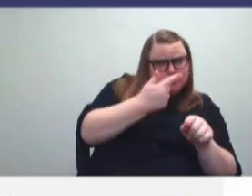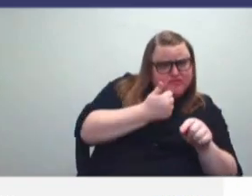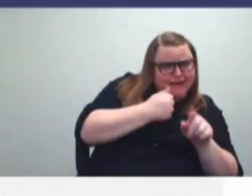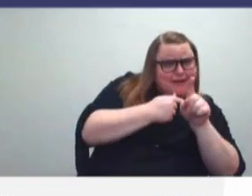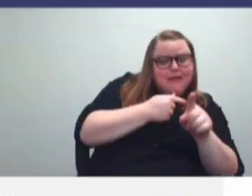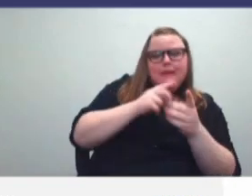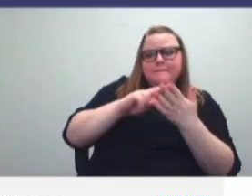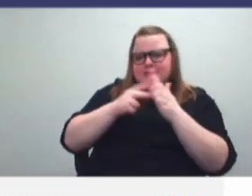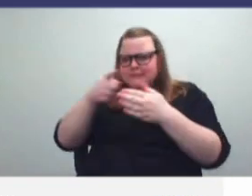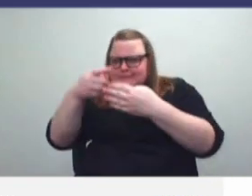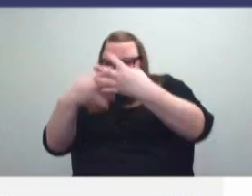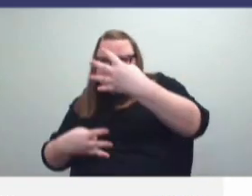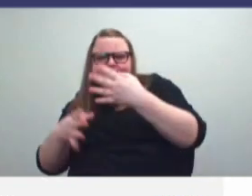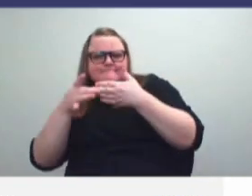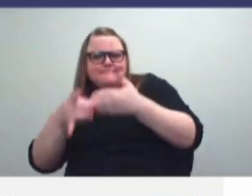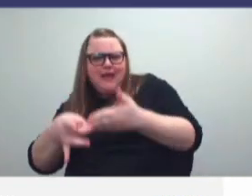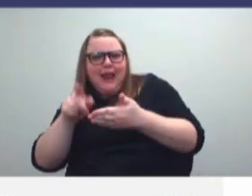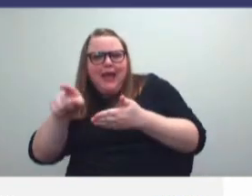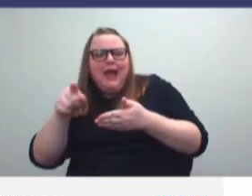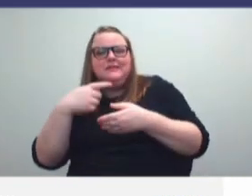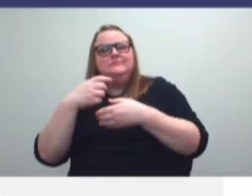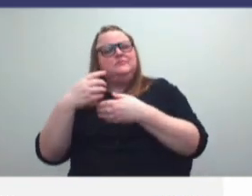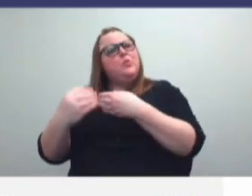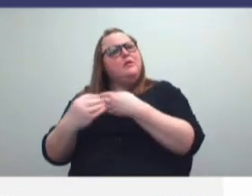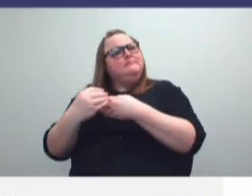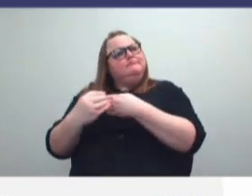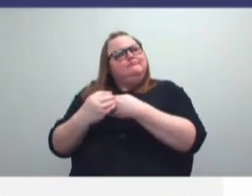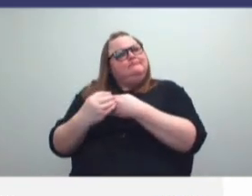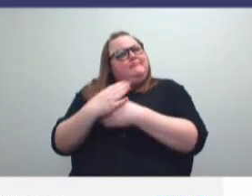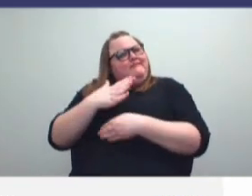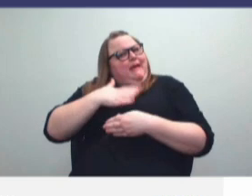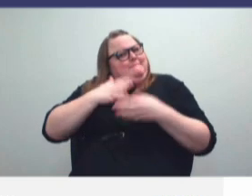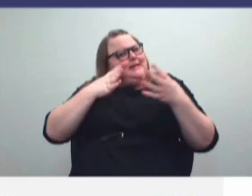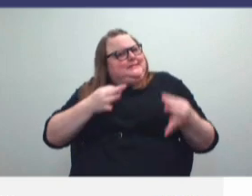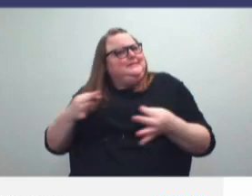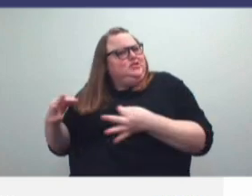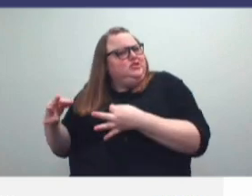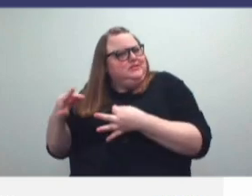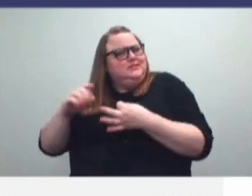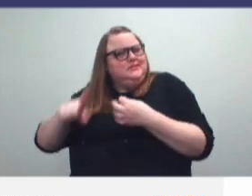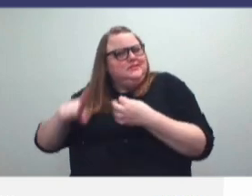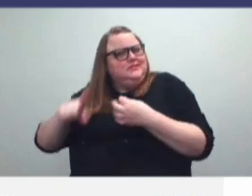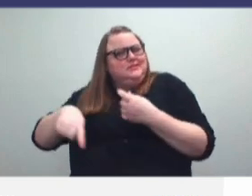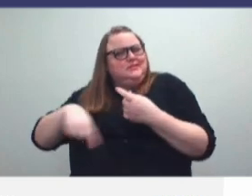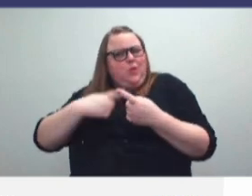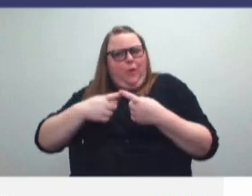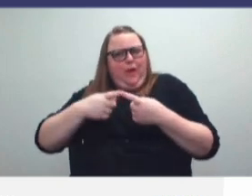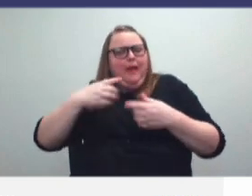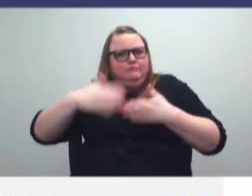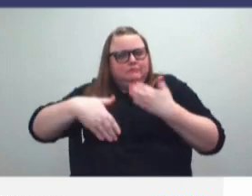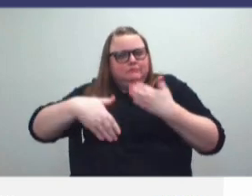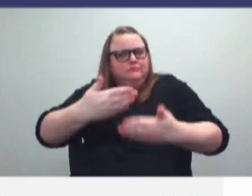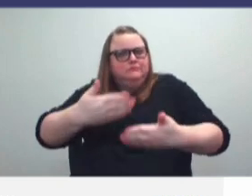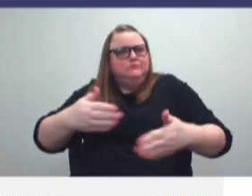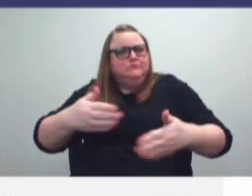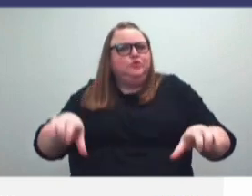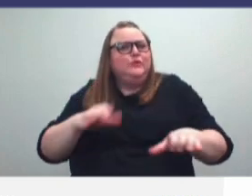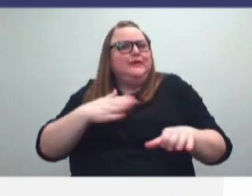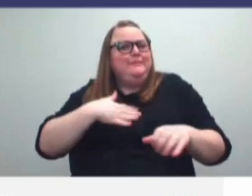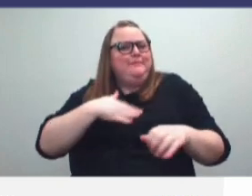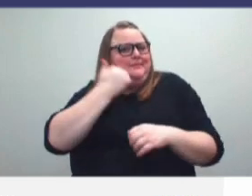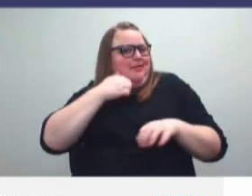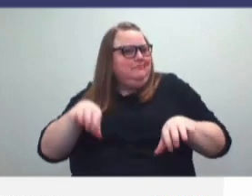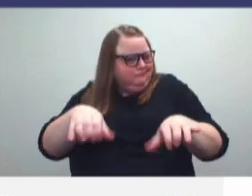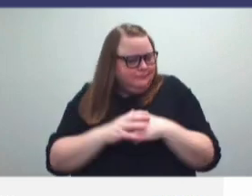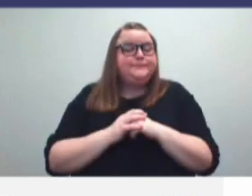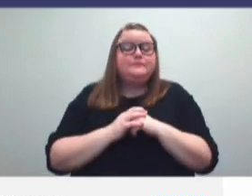help us minimize the spread of COVID in our community. So every day, data is updated, and we collect data from the internet, and we have a couple